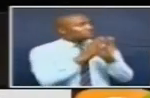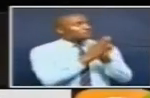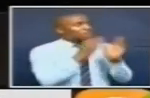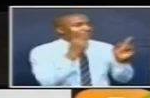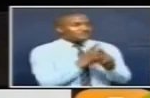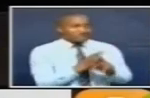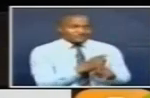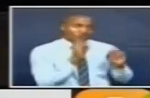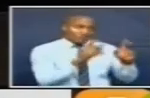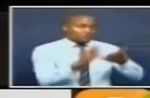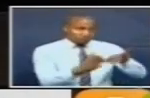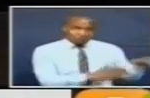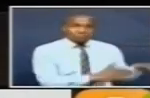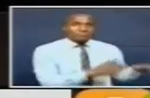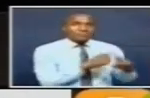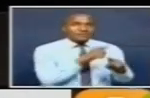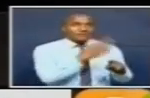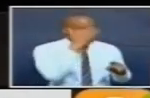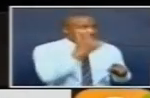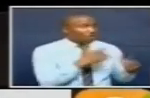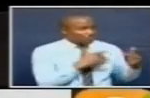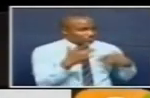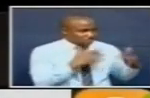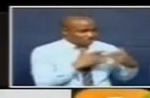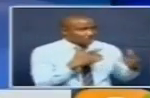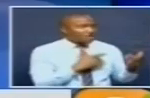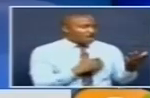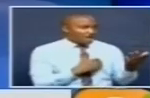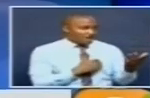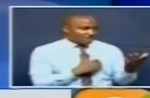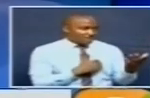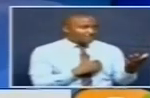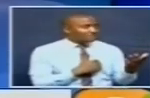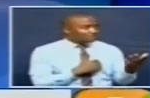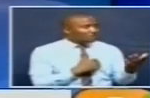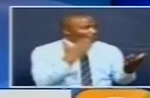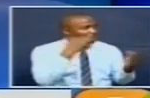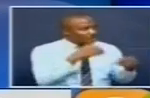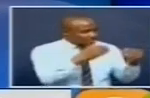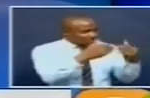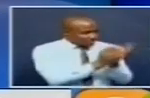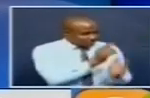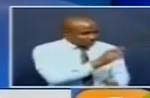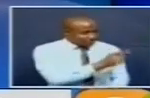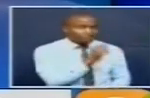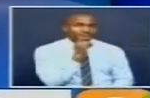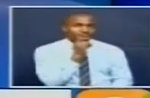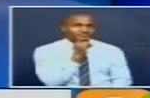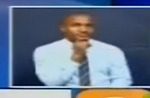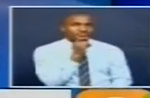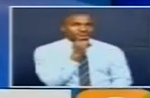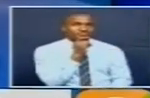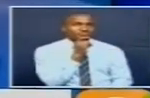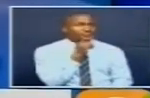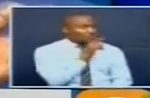time on that, but that is why there have been concerns about Allegra getting this. Ultimately, you've